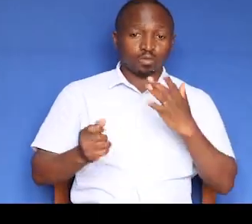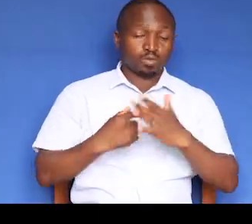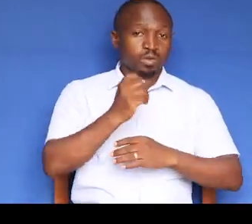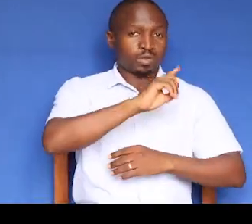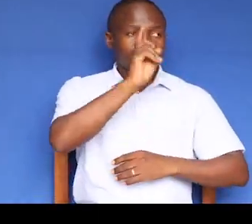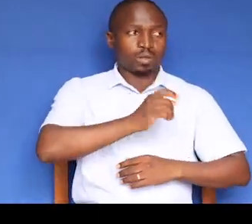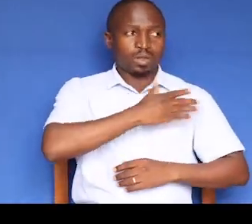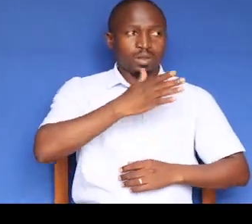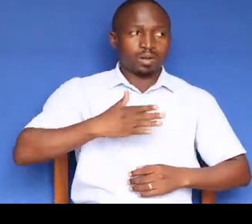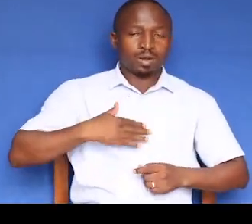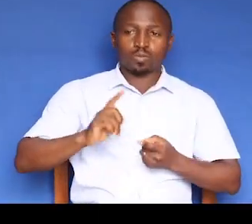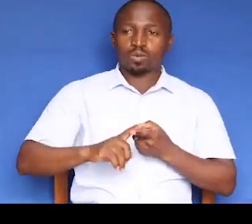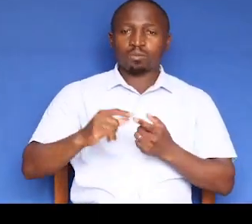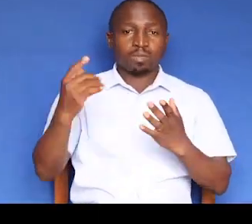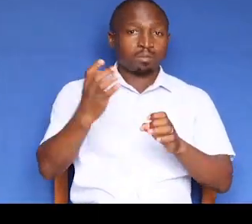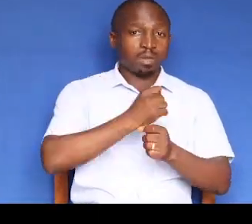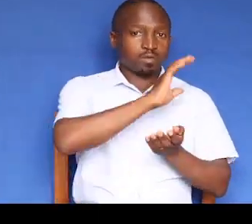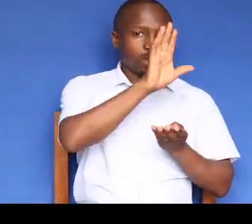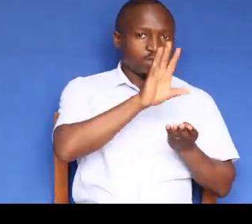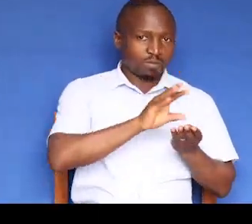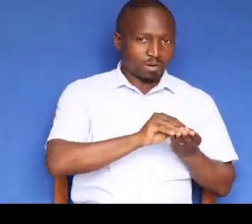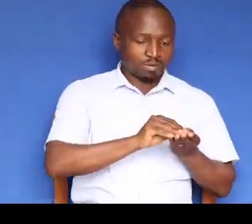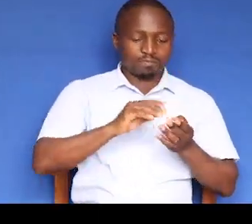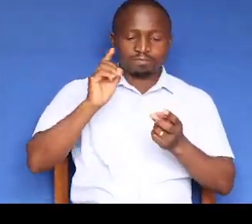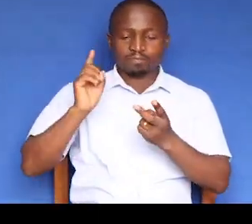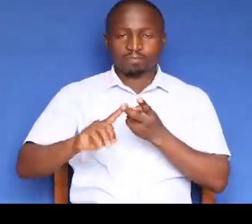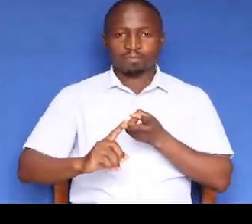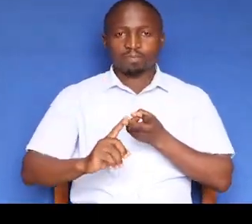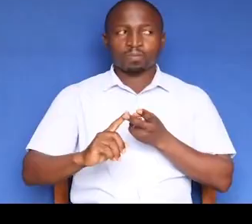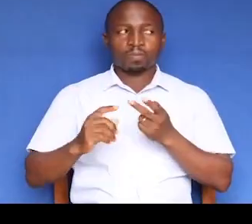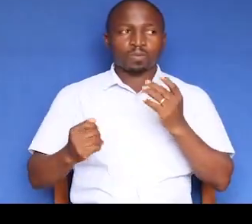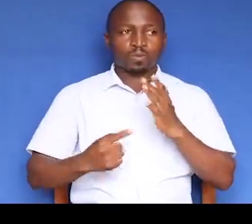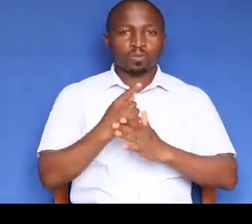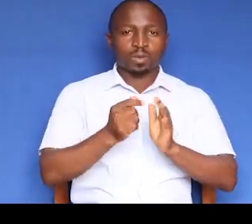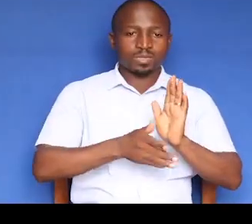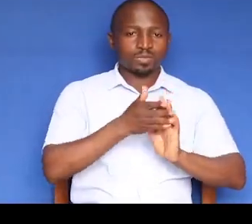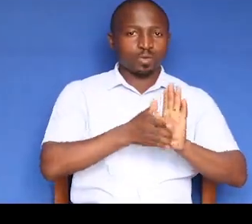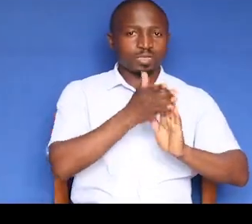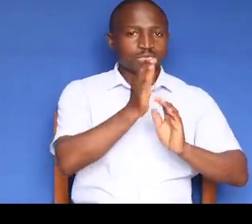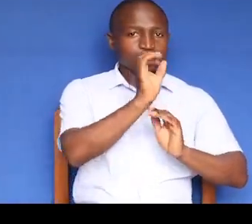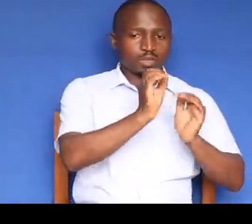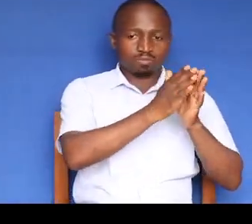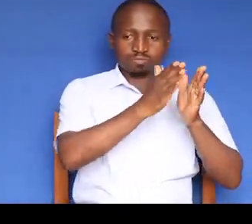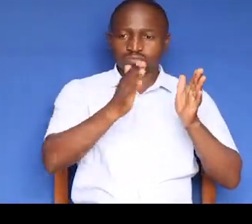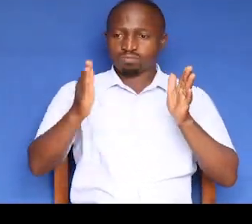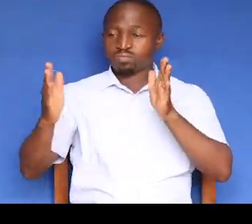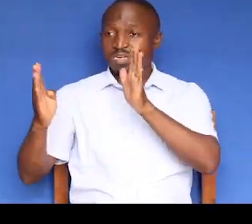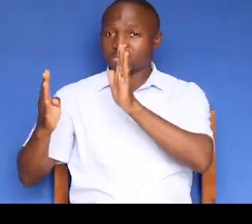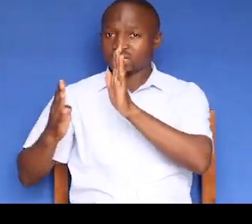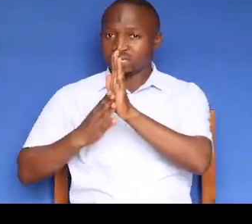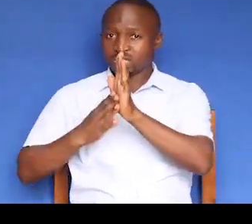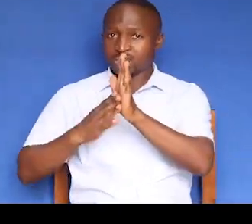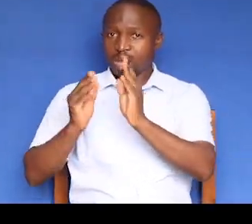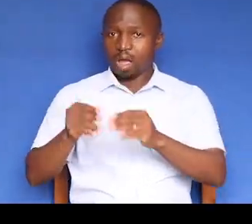from our question we have total revenue figures from 0 up to 9 output